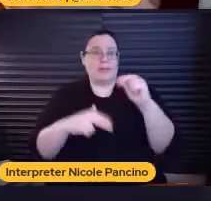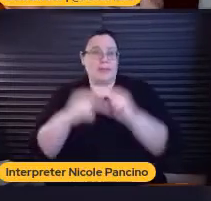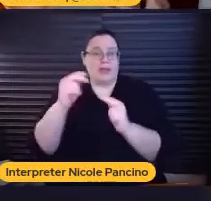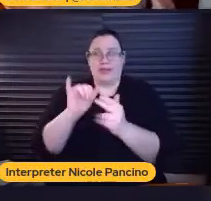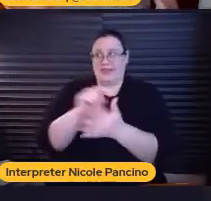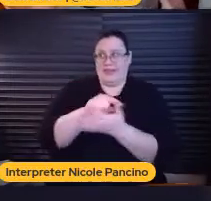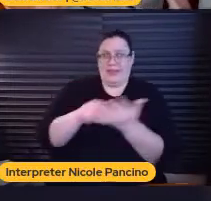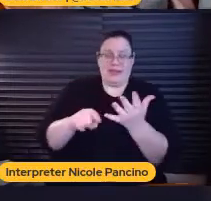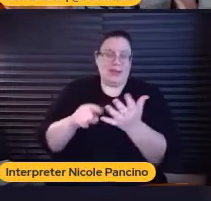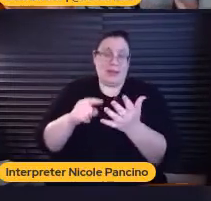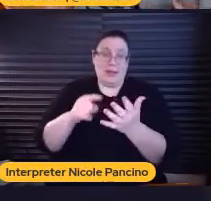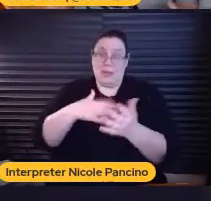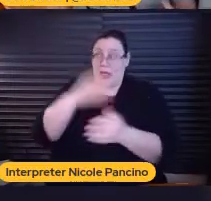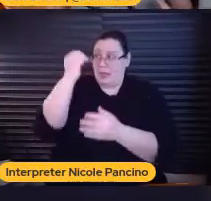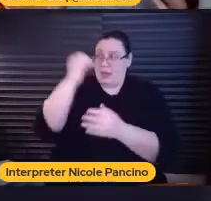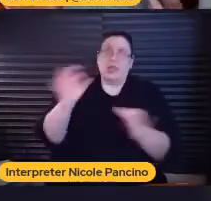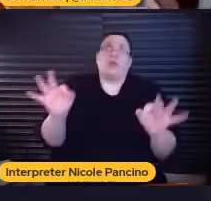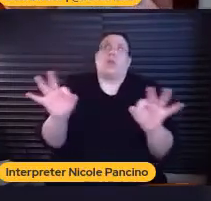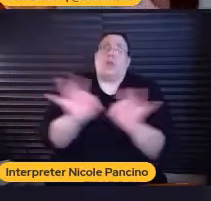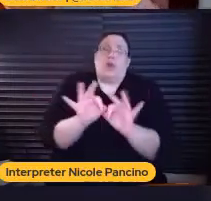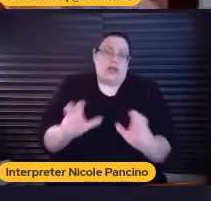opinion, definitely worth the investment.